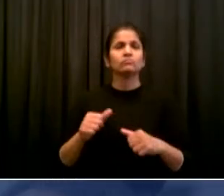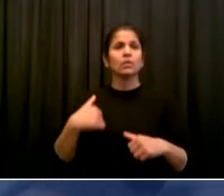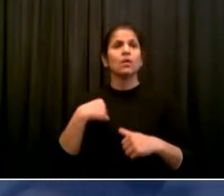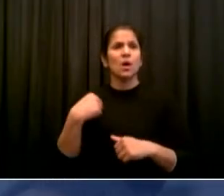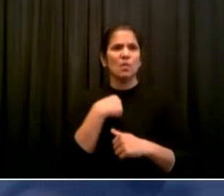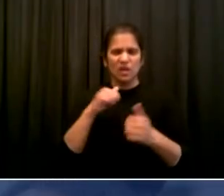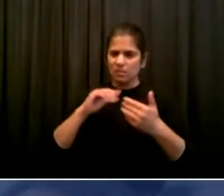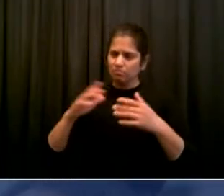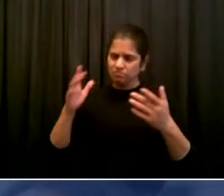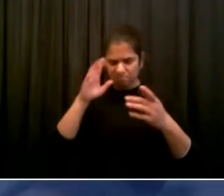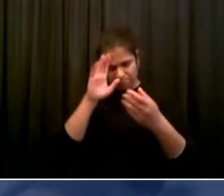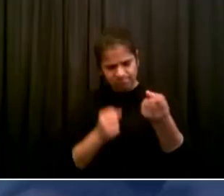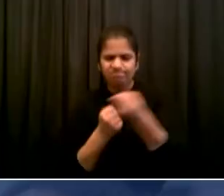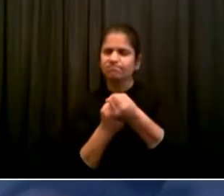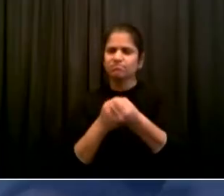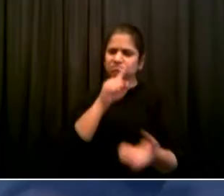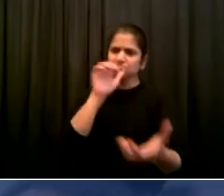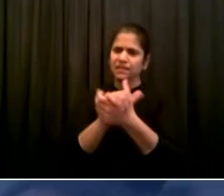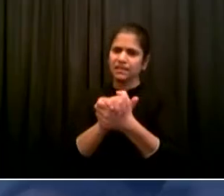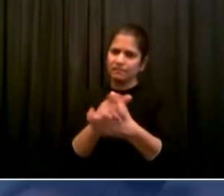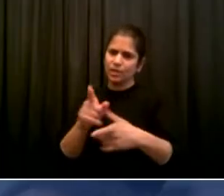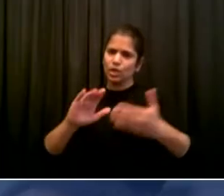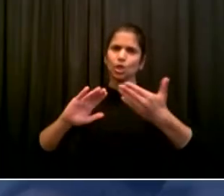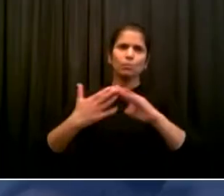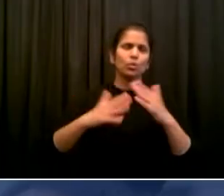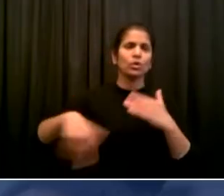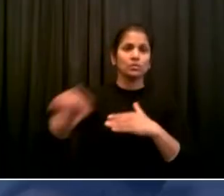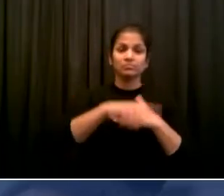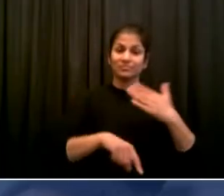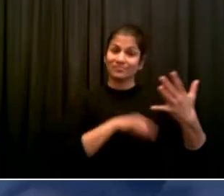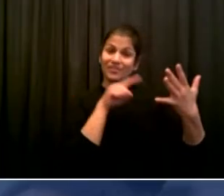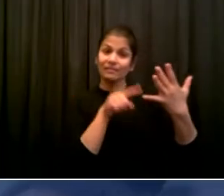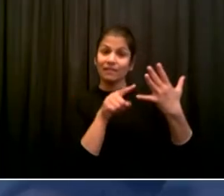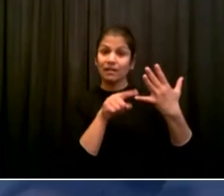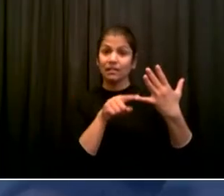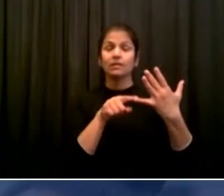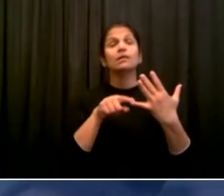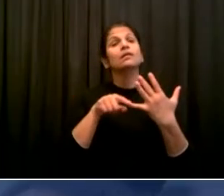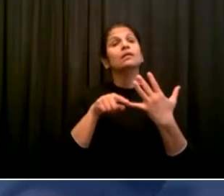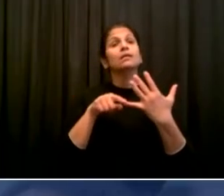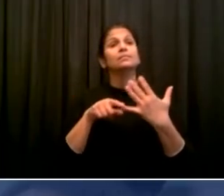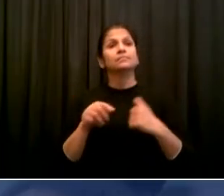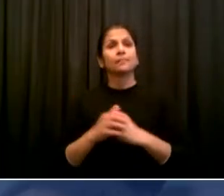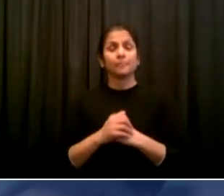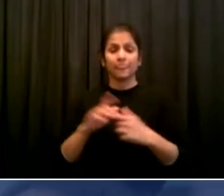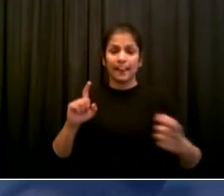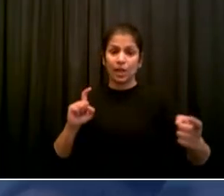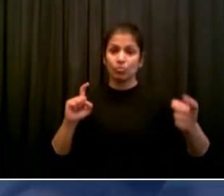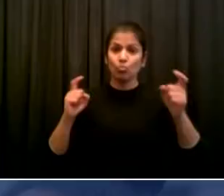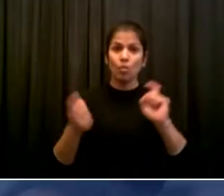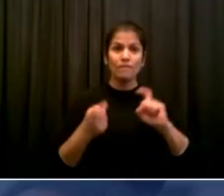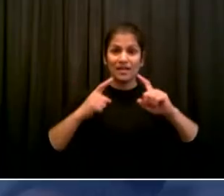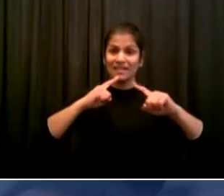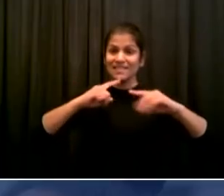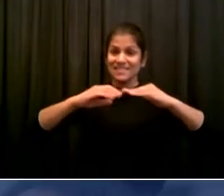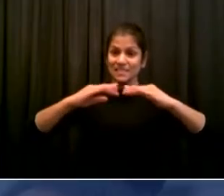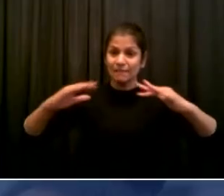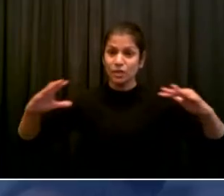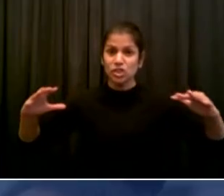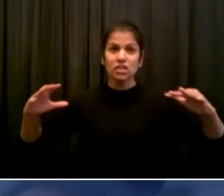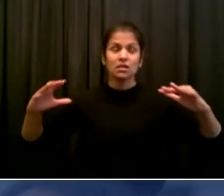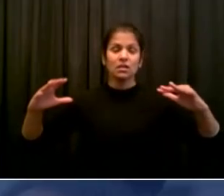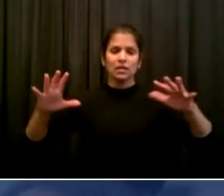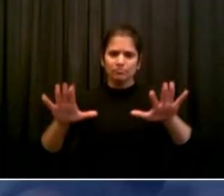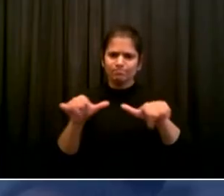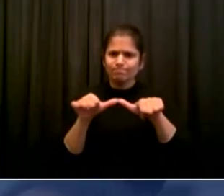report. Number 5, a diverse, resilient, and supported NYPD. And this really